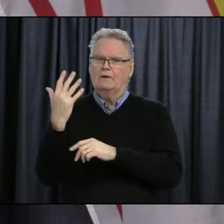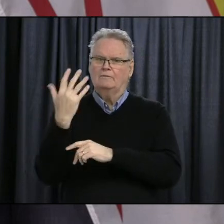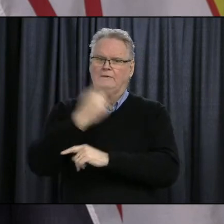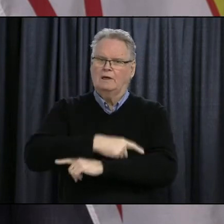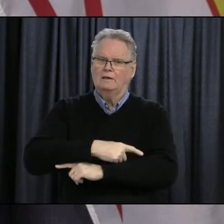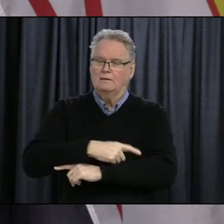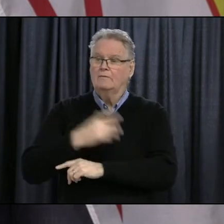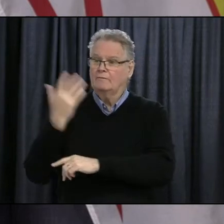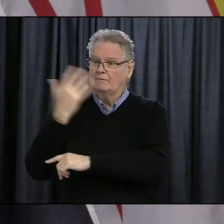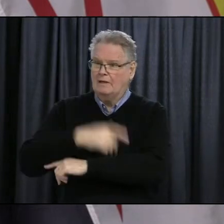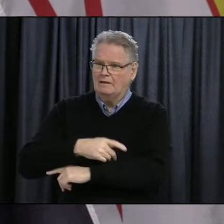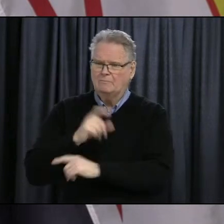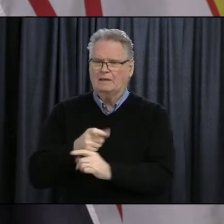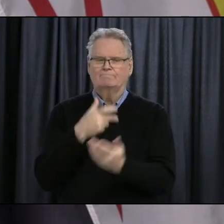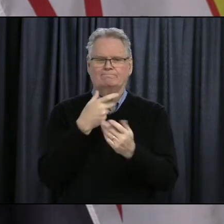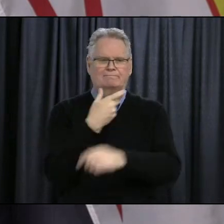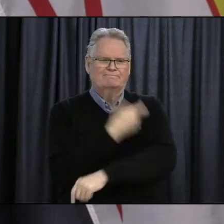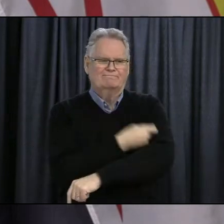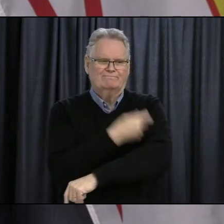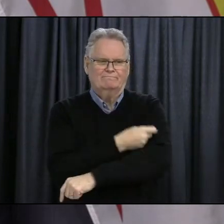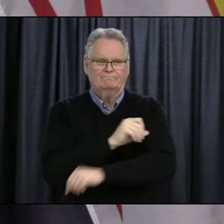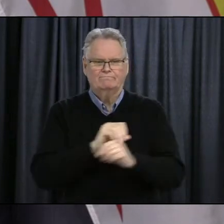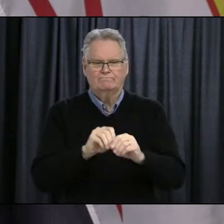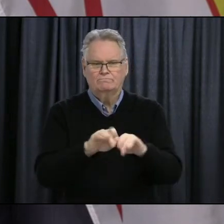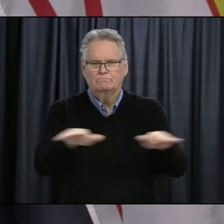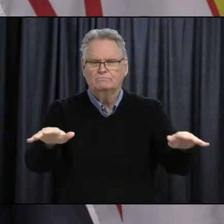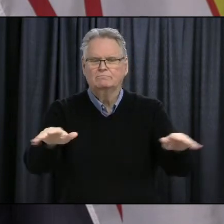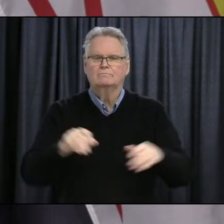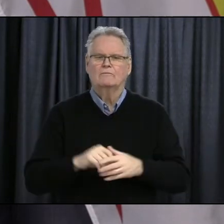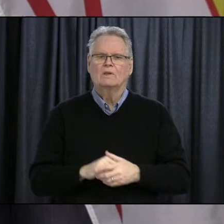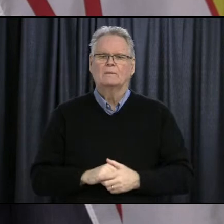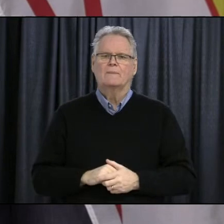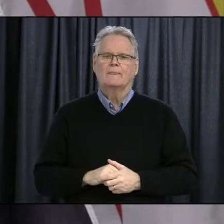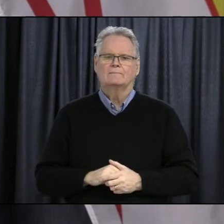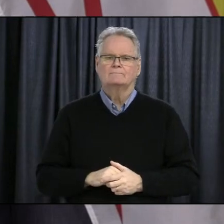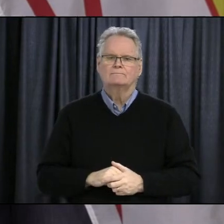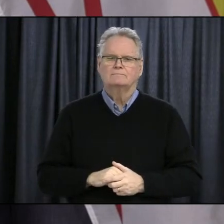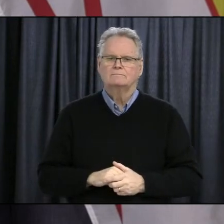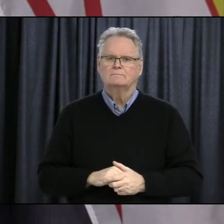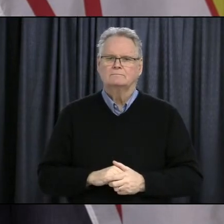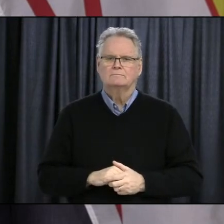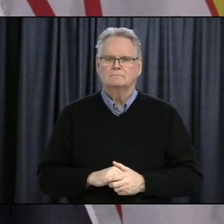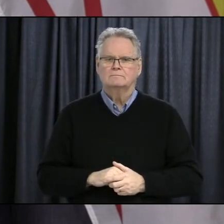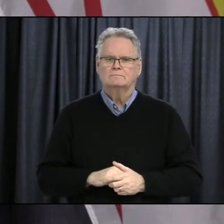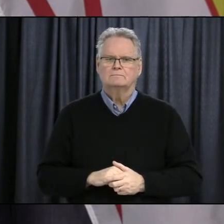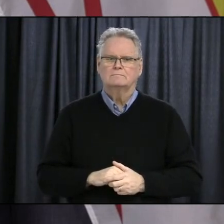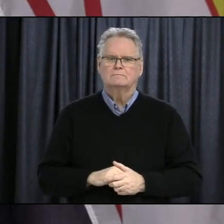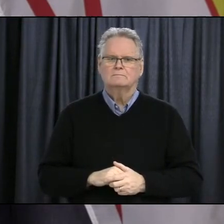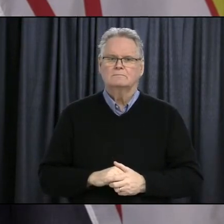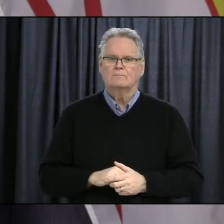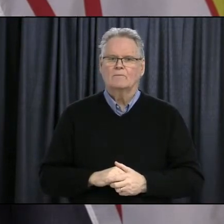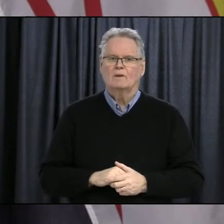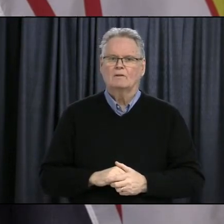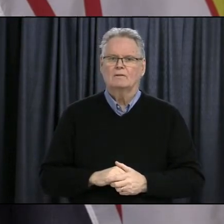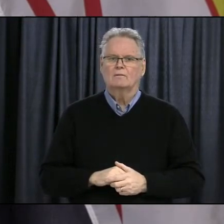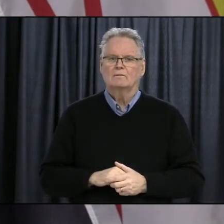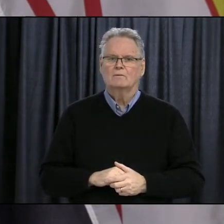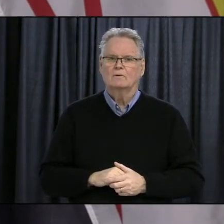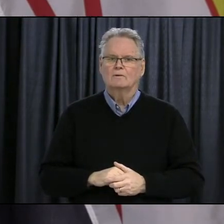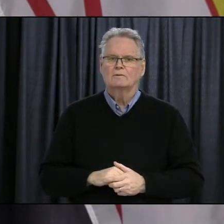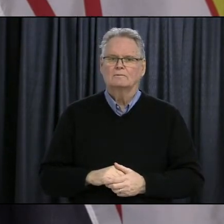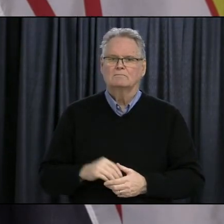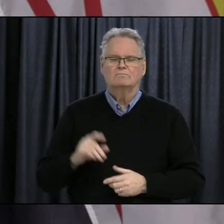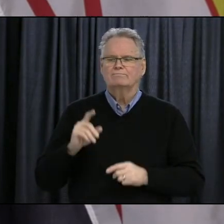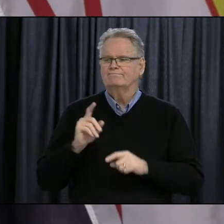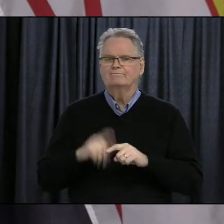challenging. So we can't store it for an extended period of time after it's been thawed. And then with Moderna,